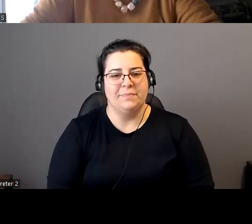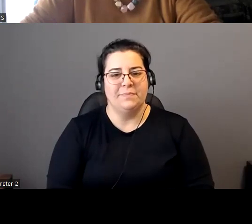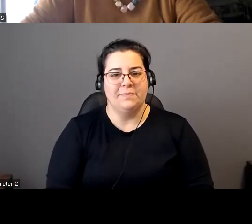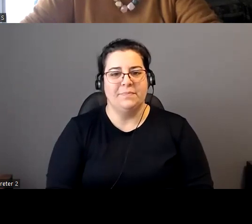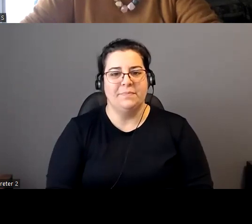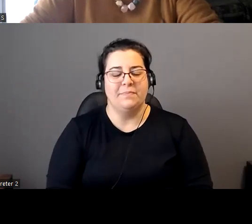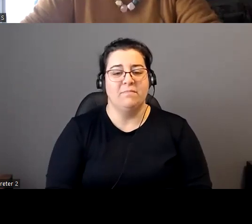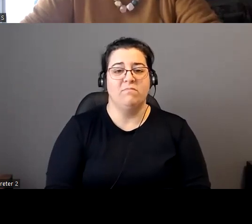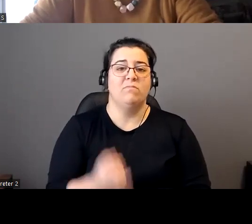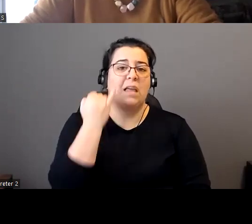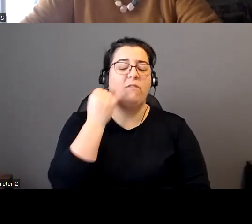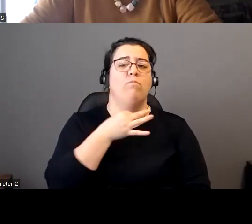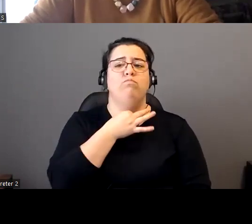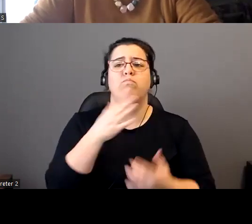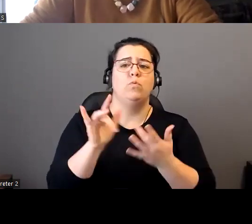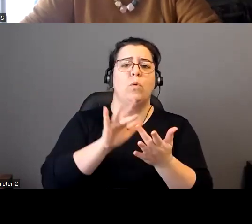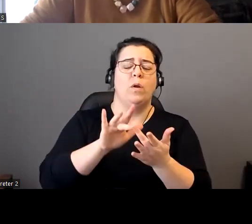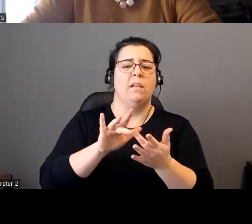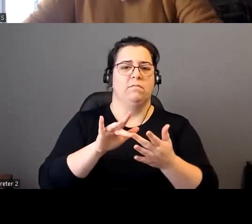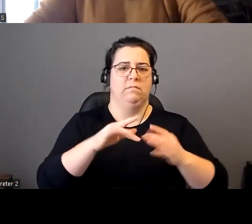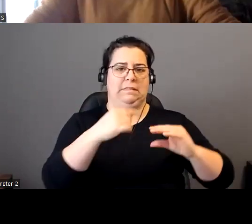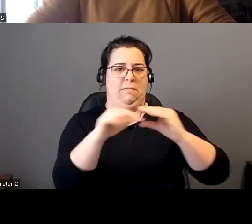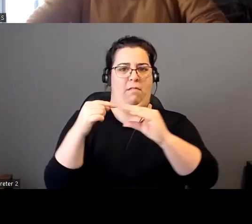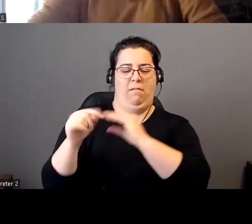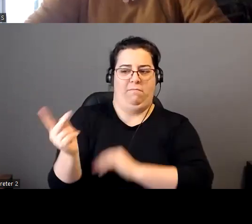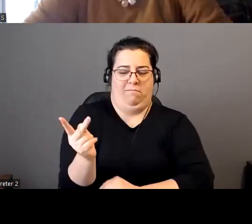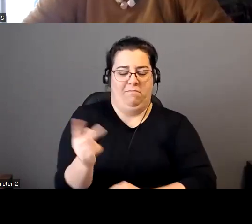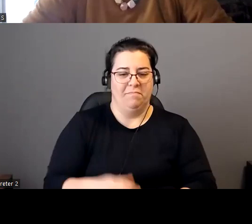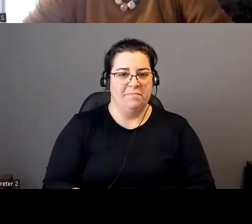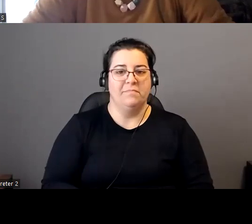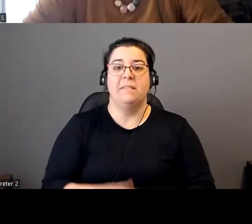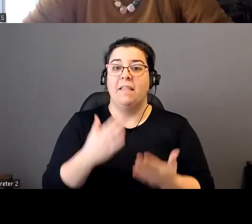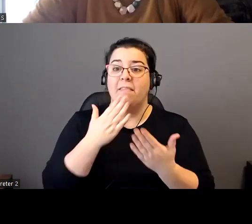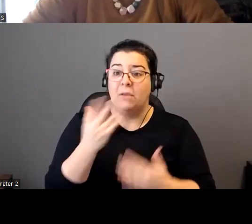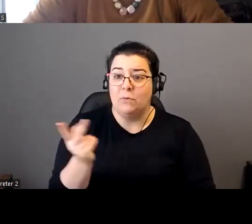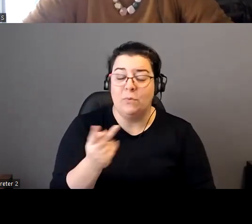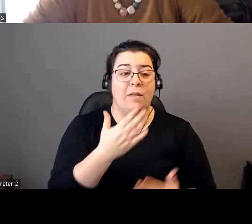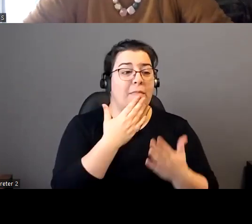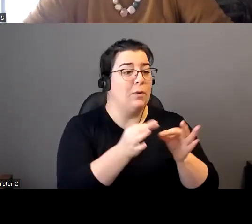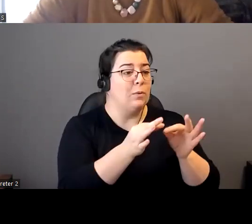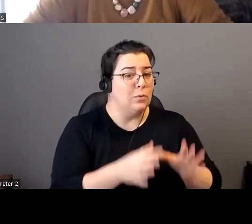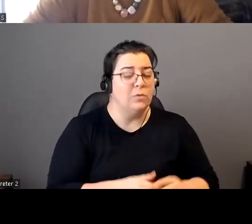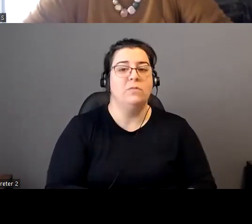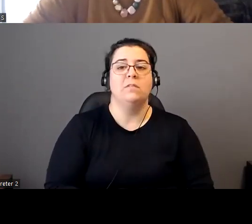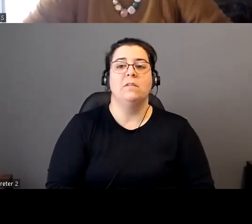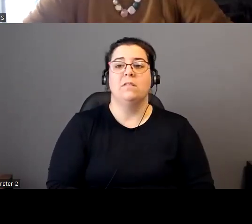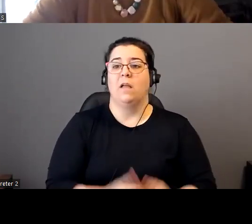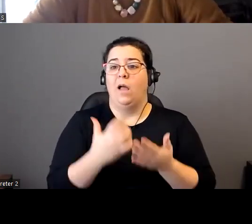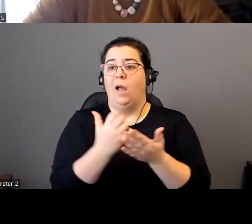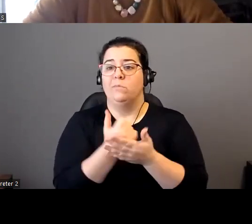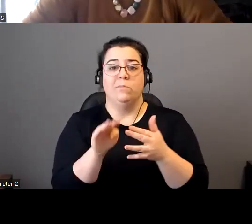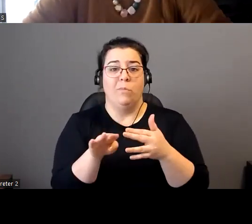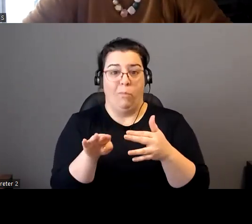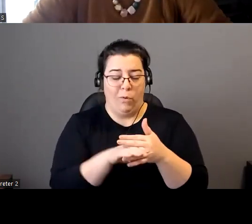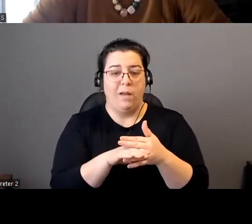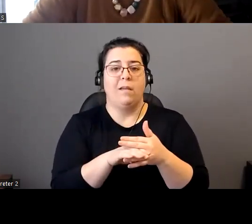Benedict or Jessica by the email. So thank you both, and thank our ASL interpreters. I know there's a little bit of a break before we